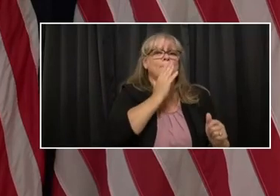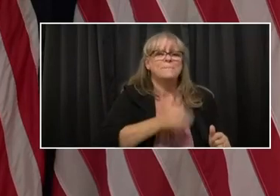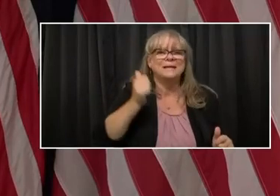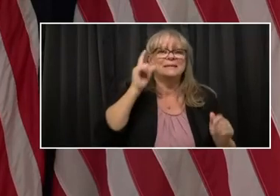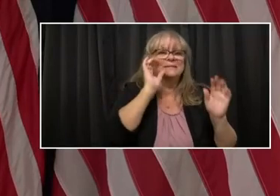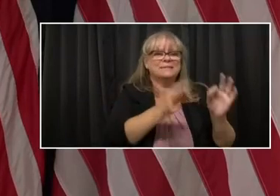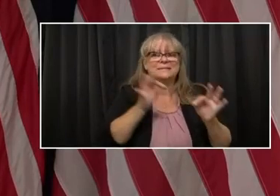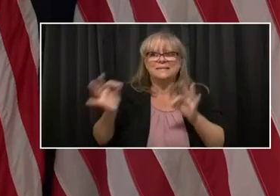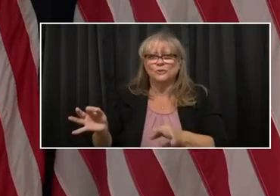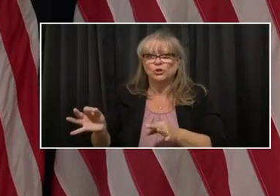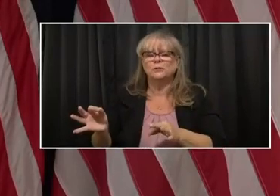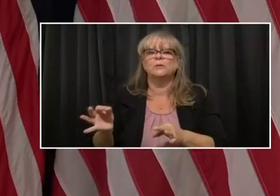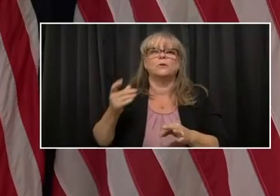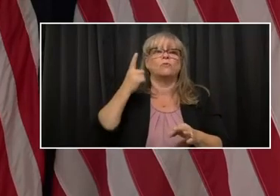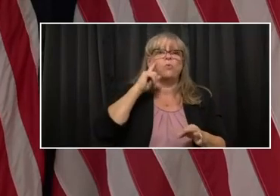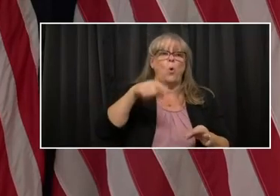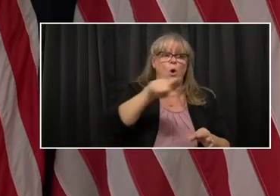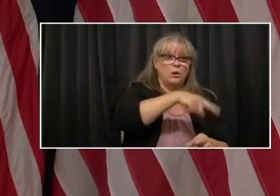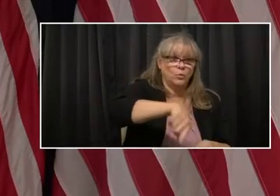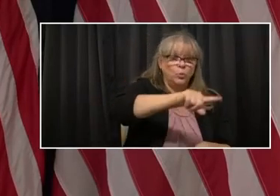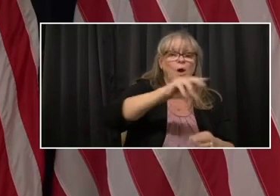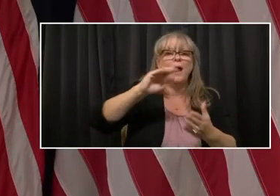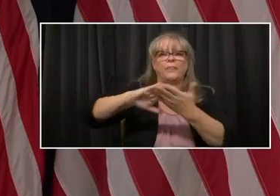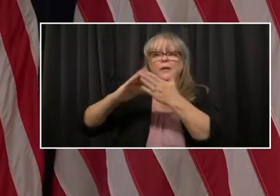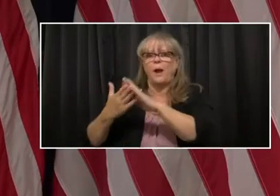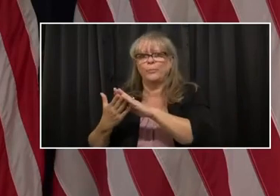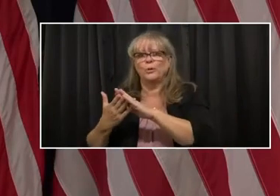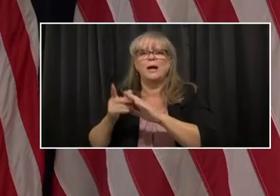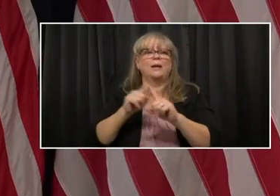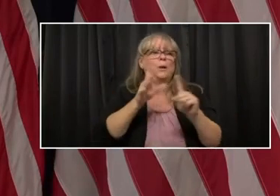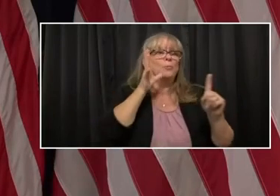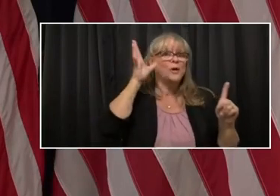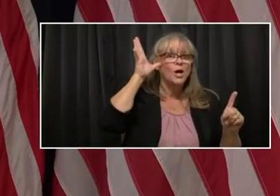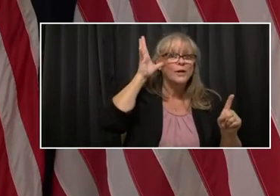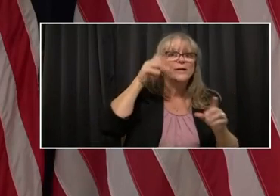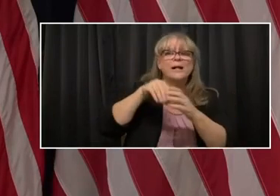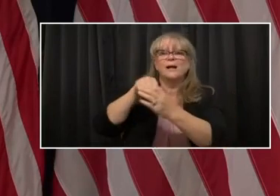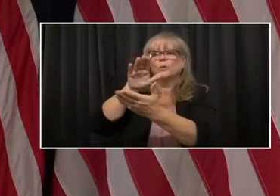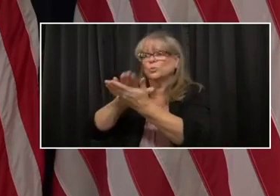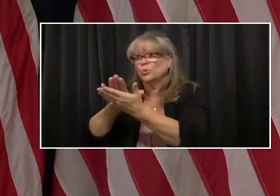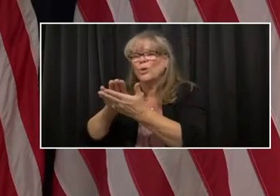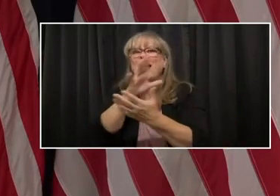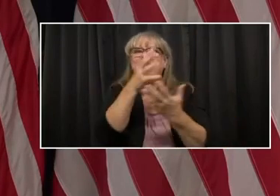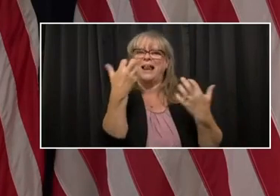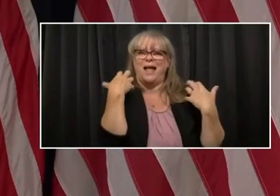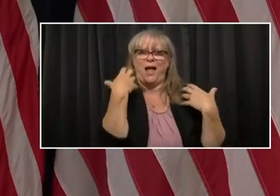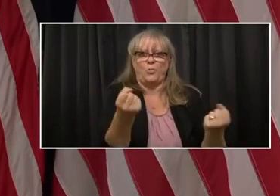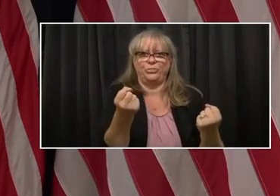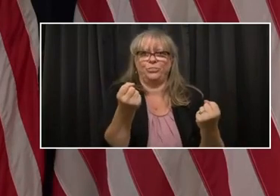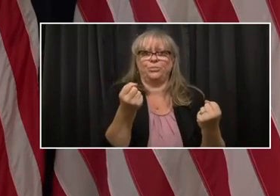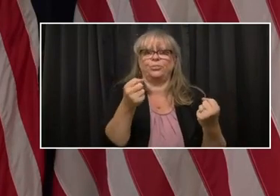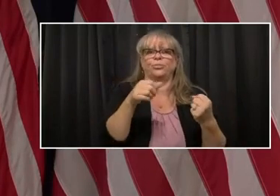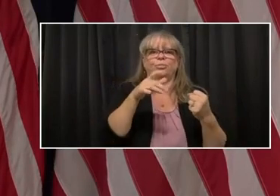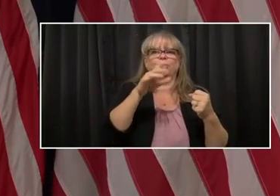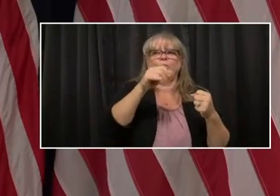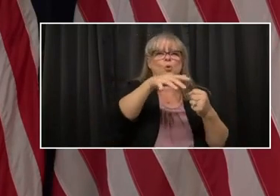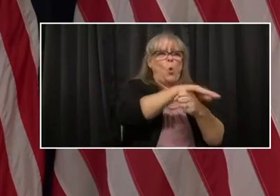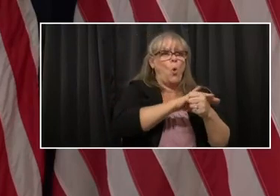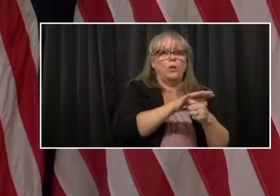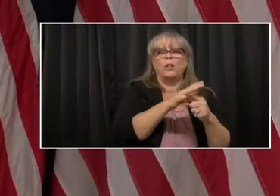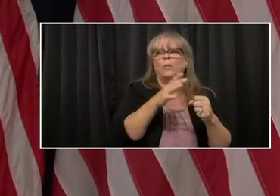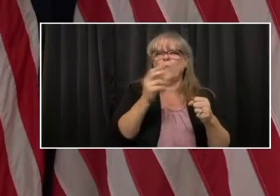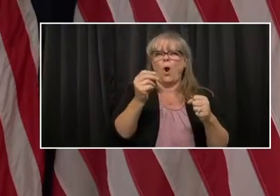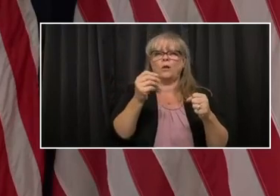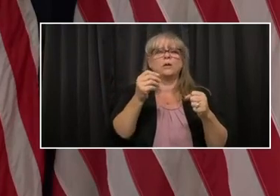the public health agencies. We want to empower our local communities to do what works. And parents have